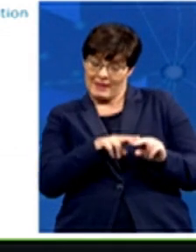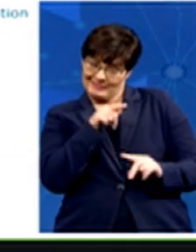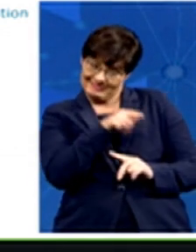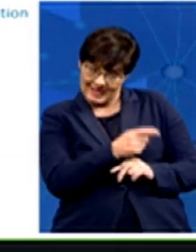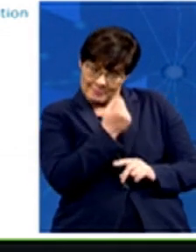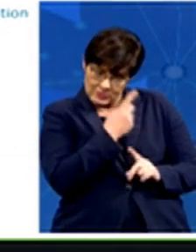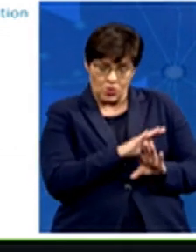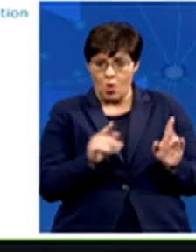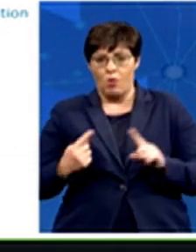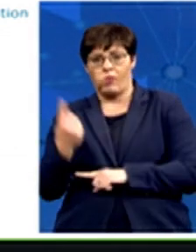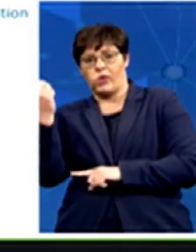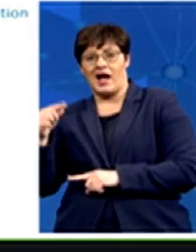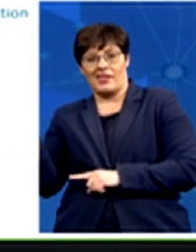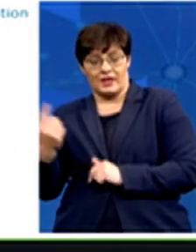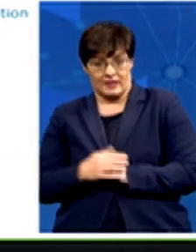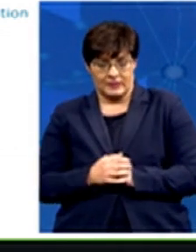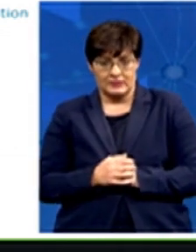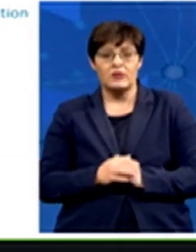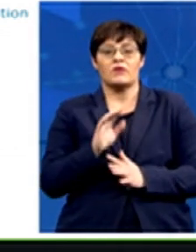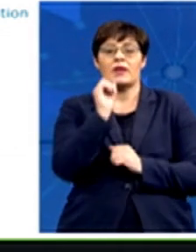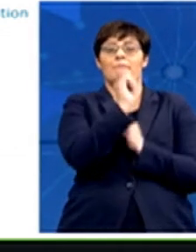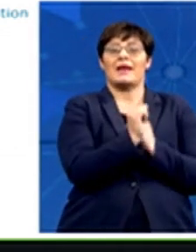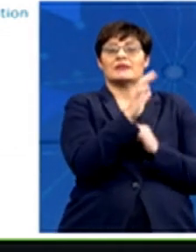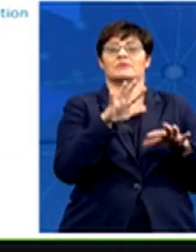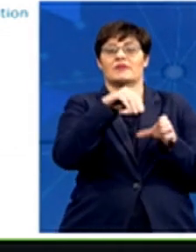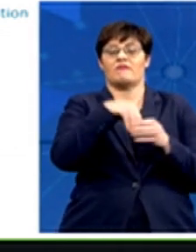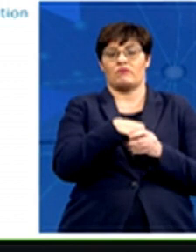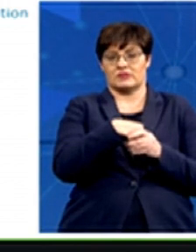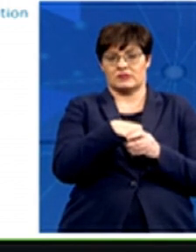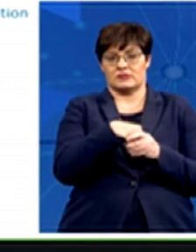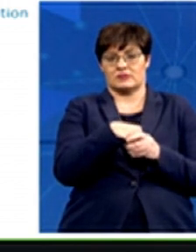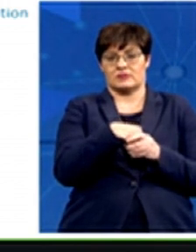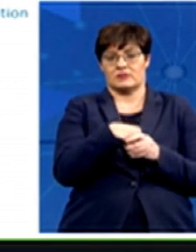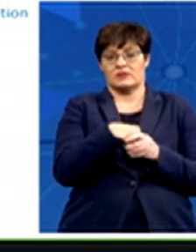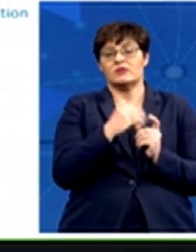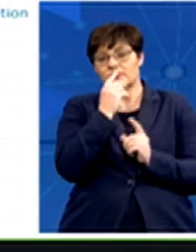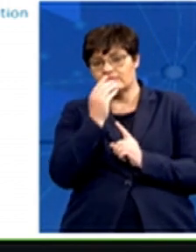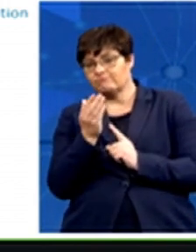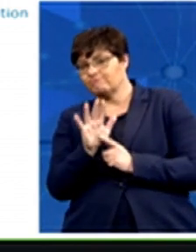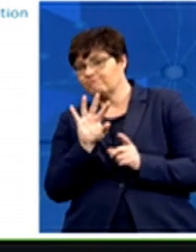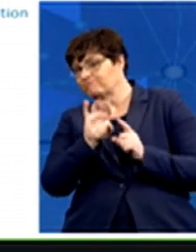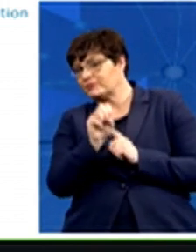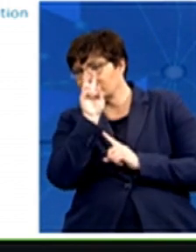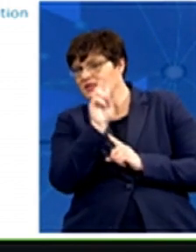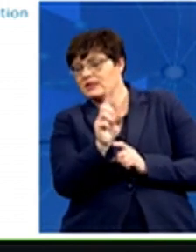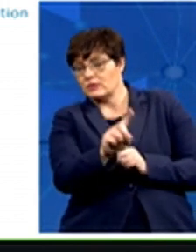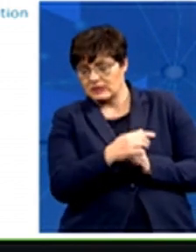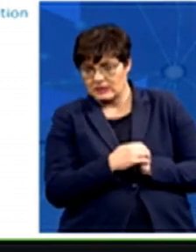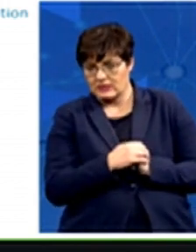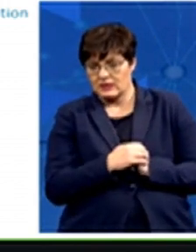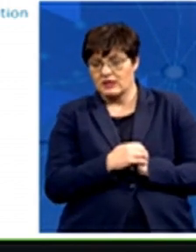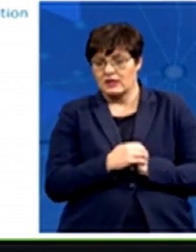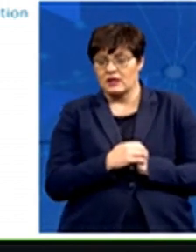the mechanisms that are involved with regards to the appearance of what we're seeing, and how do we prevent these adverse